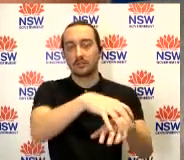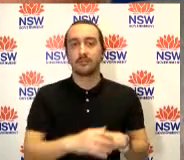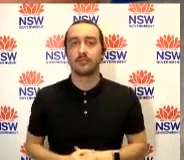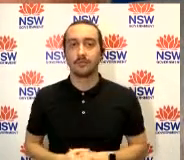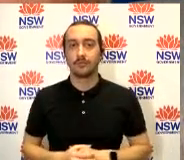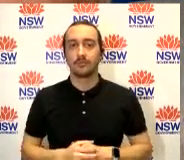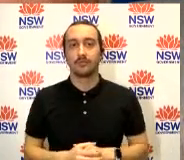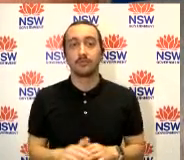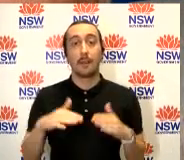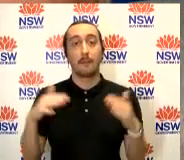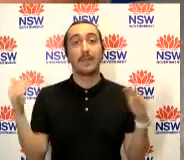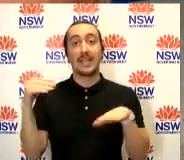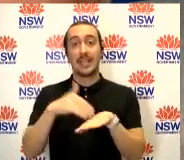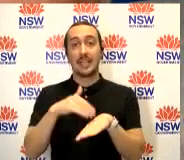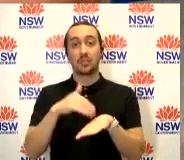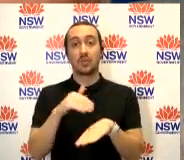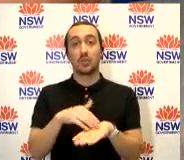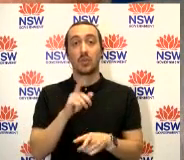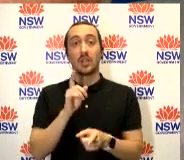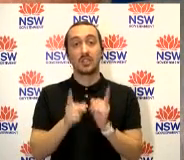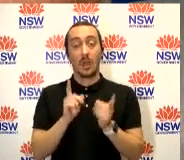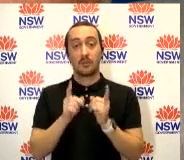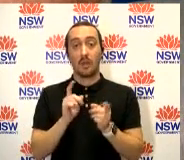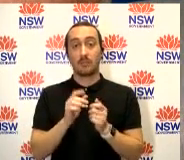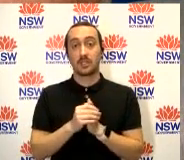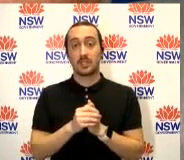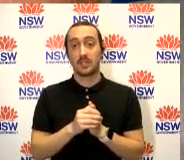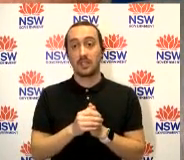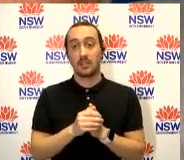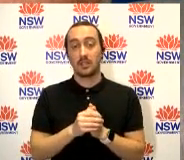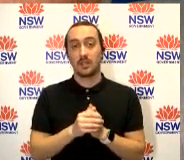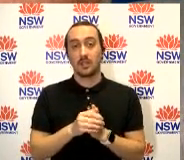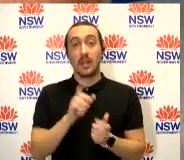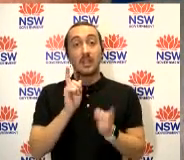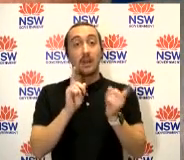there's scaffold erected where people are still living within the housing